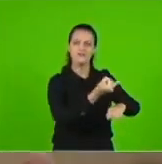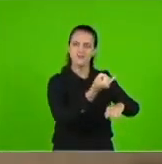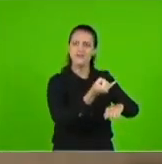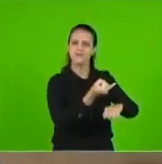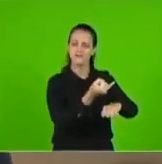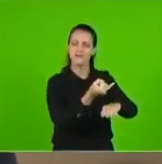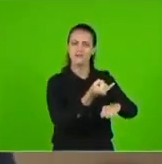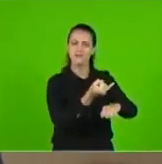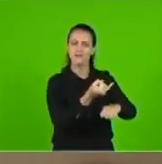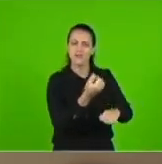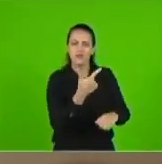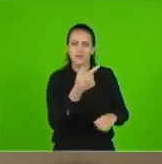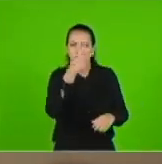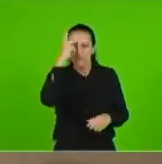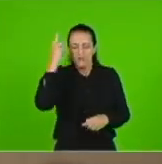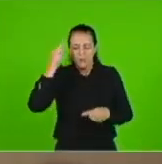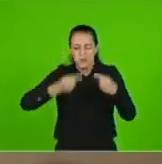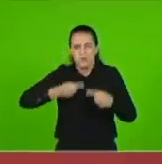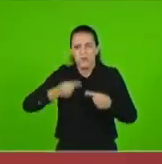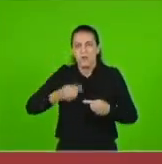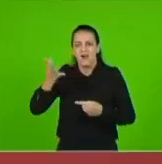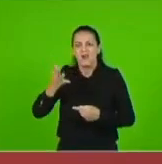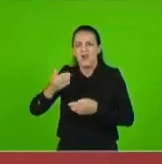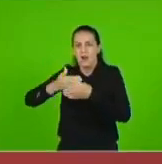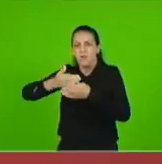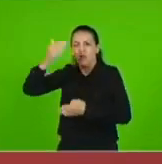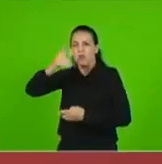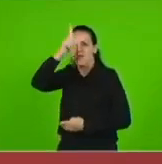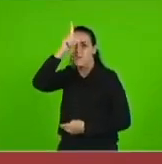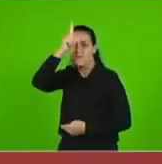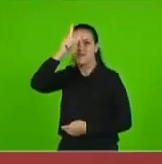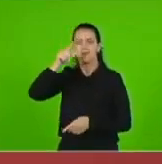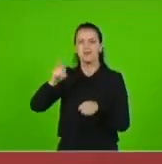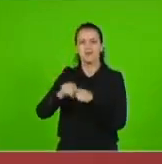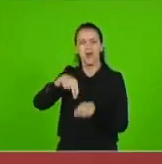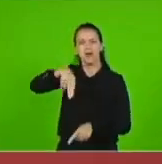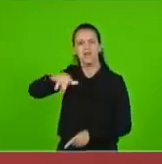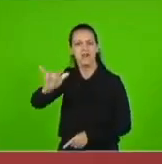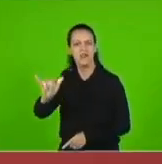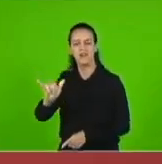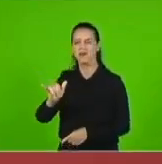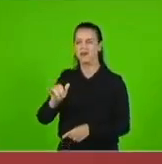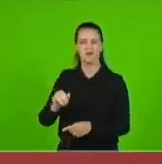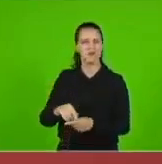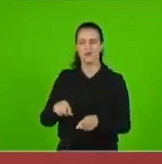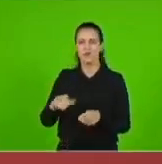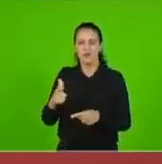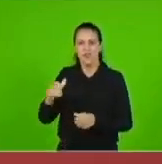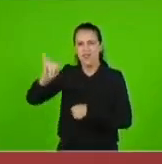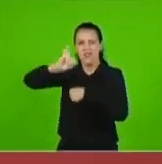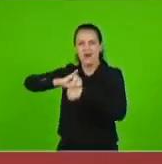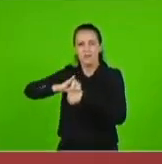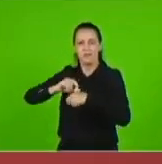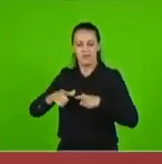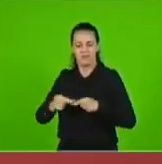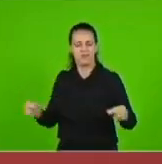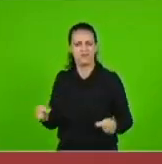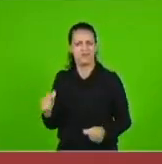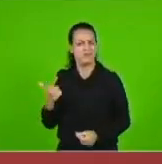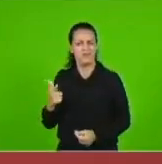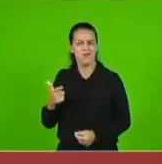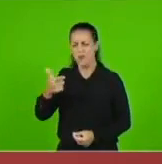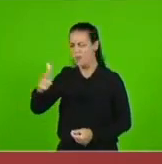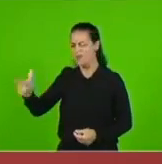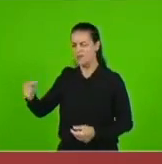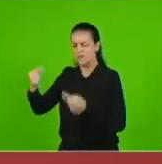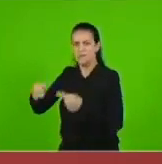everyone. You see that there is no dispute for New York, Tokyo, Moscow,